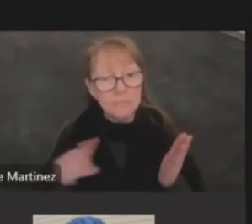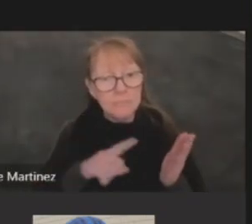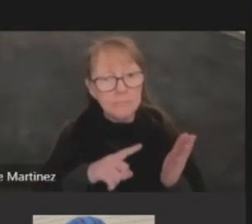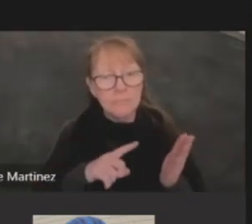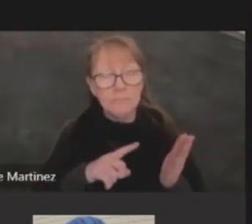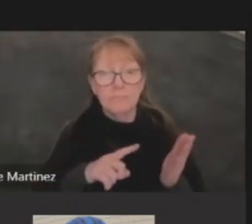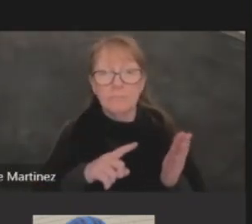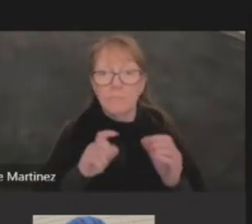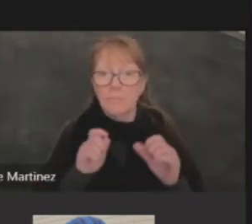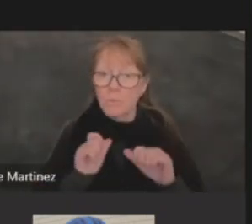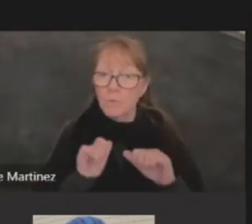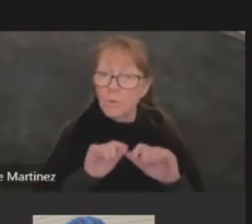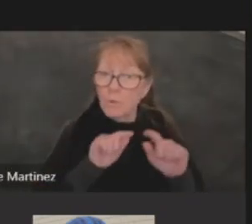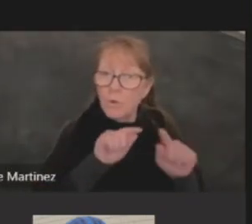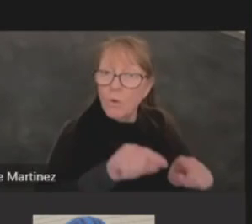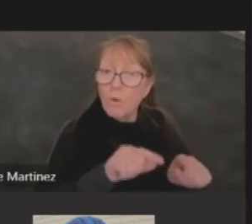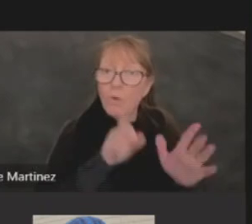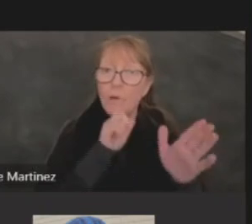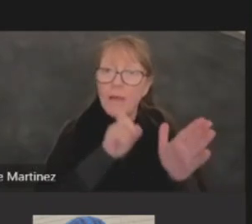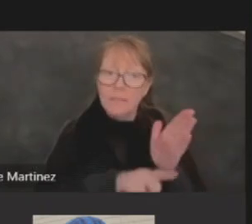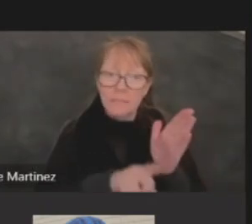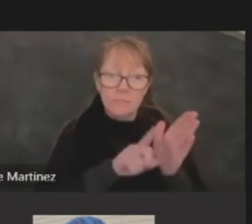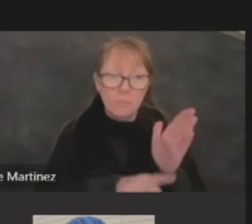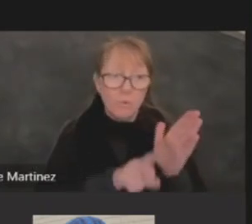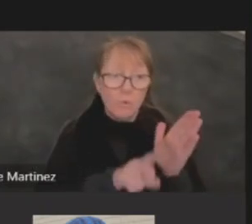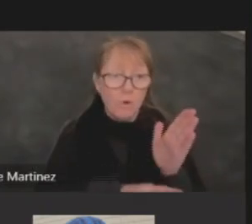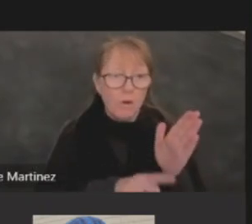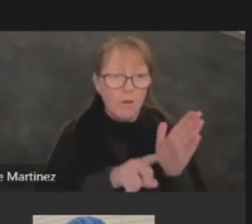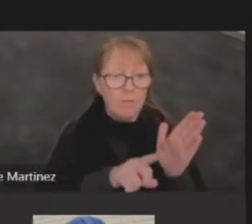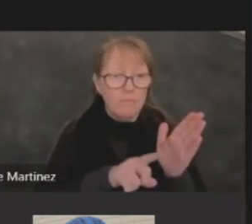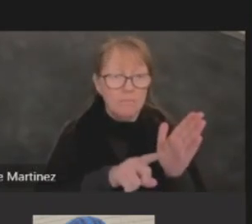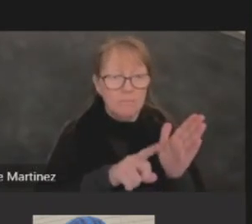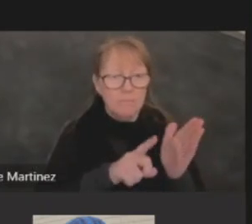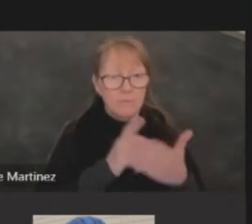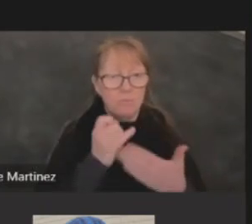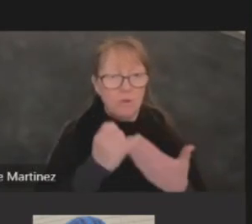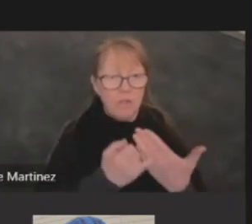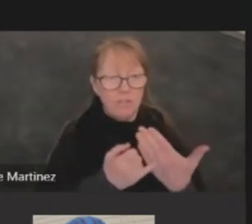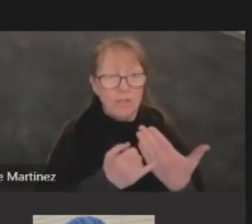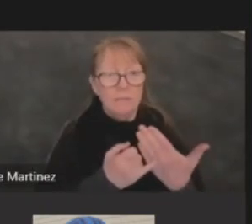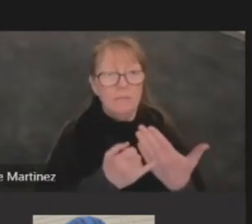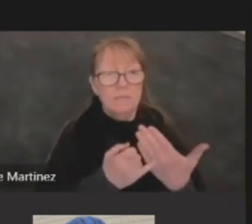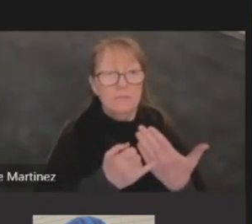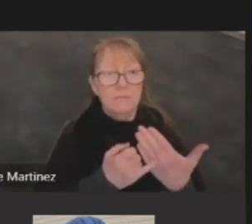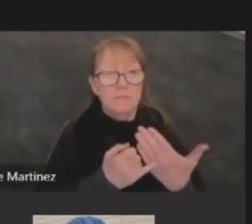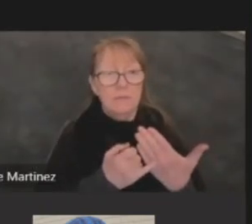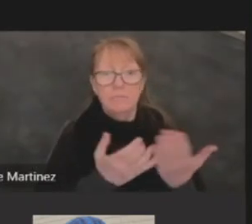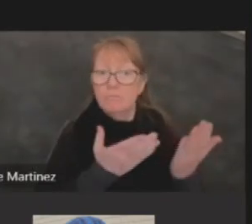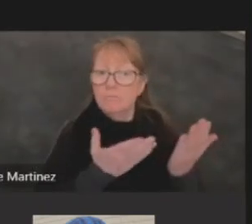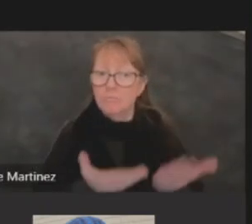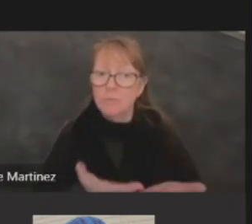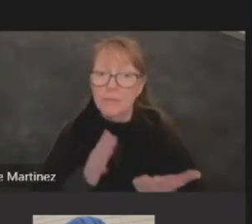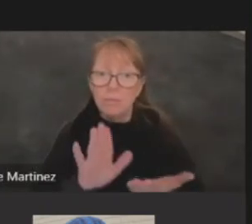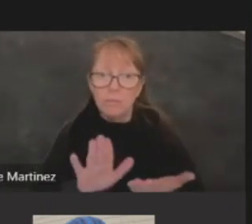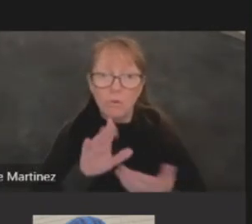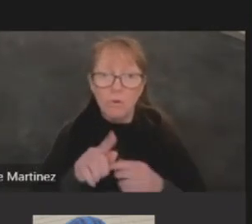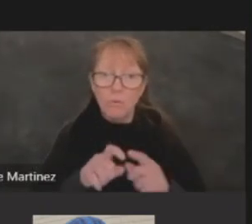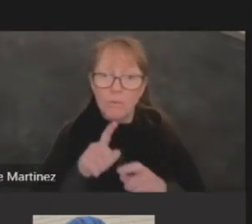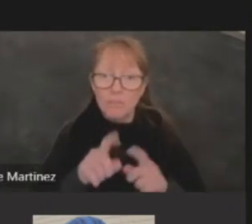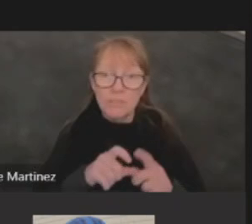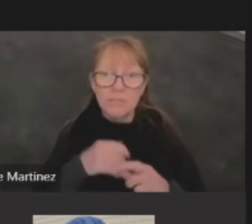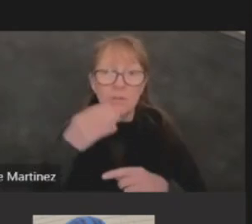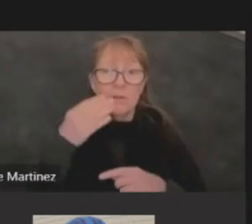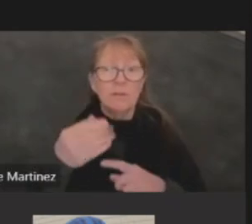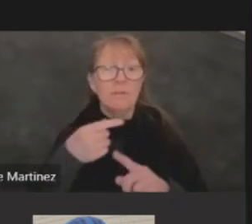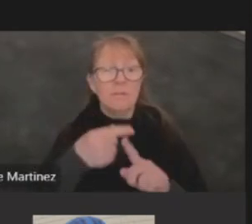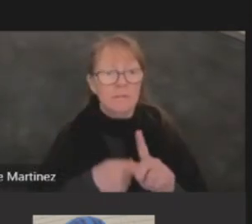and explore this project and come with questions for next month.